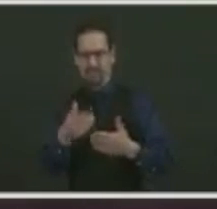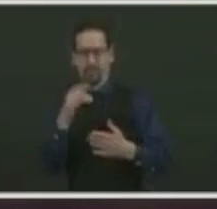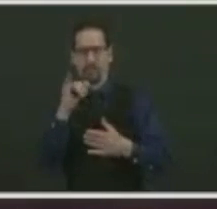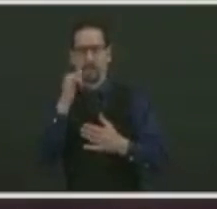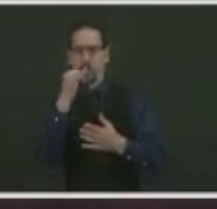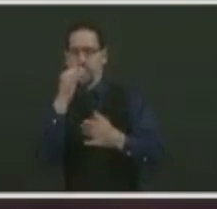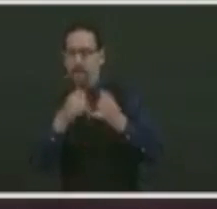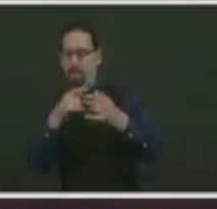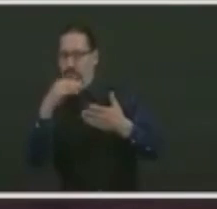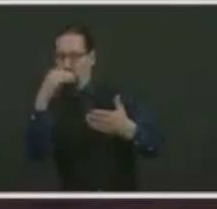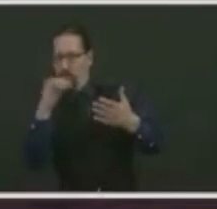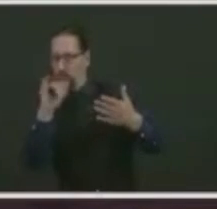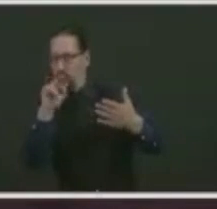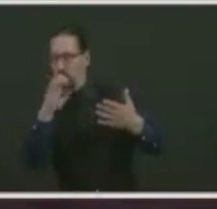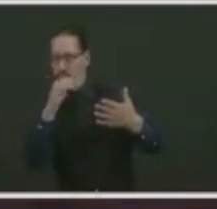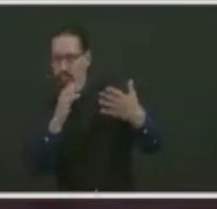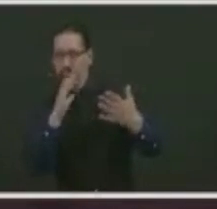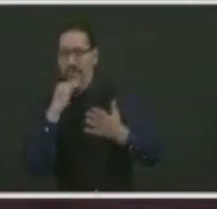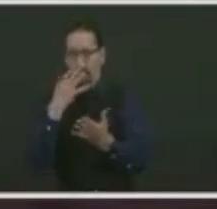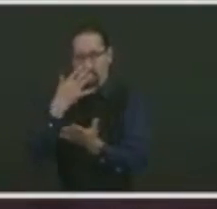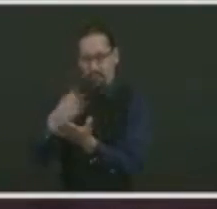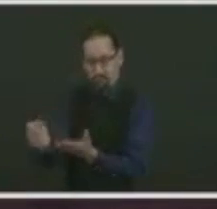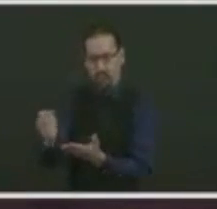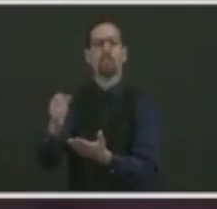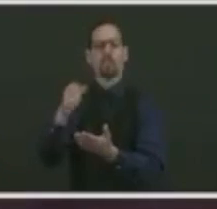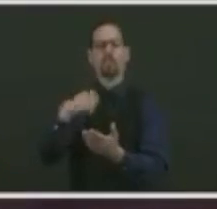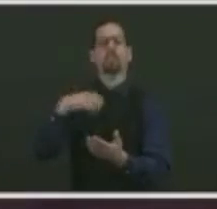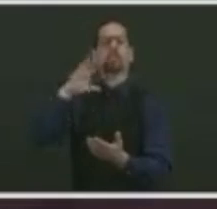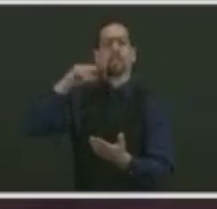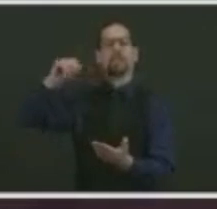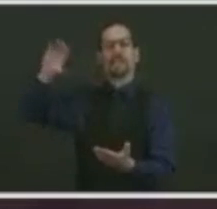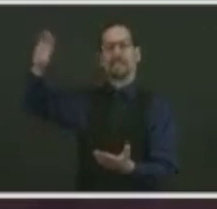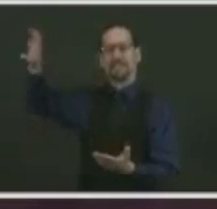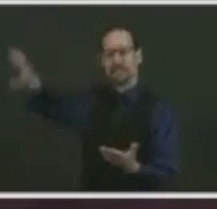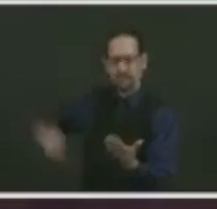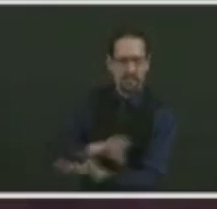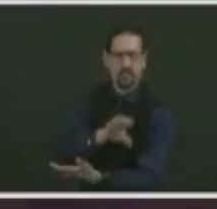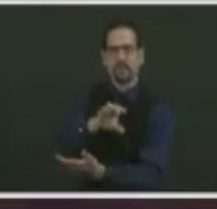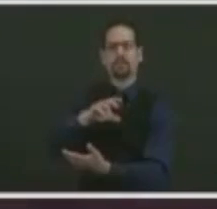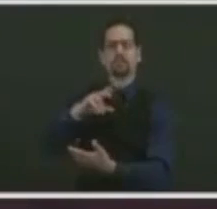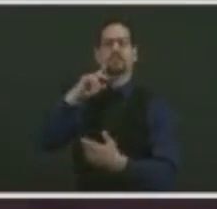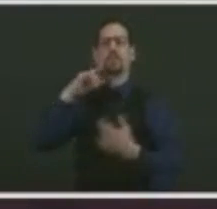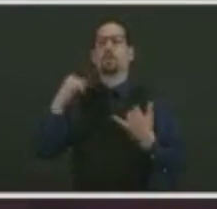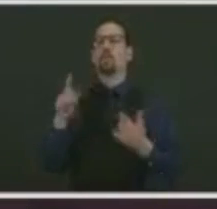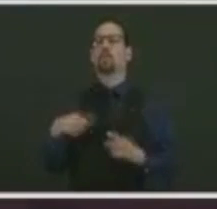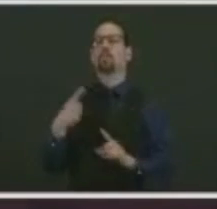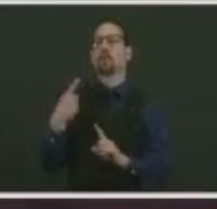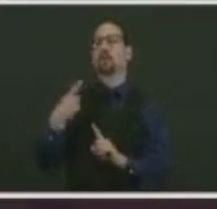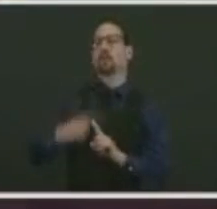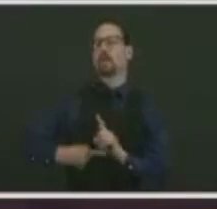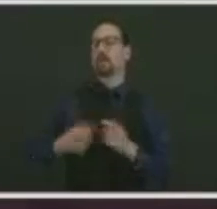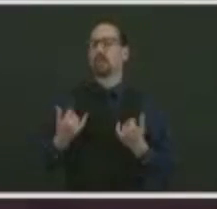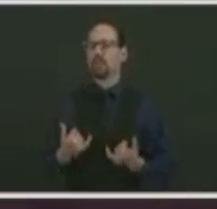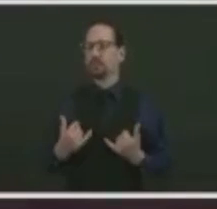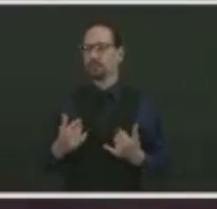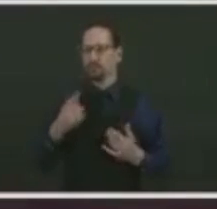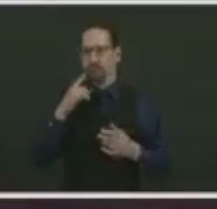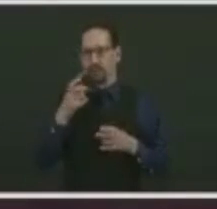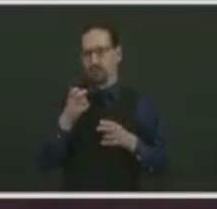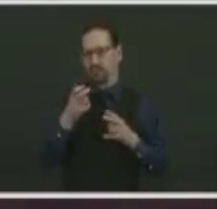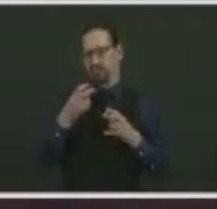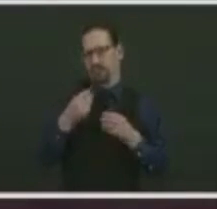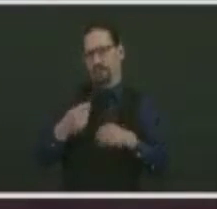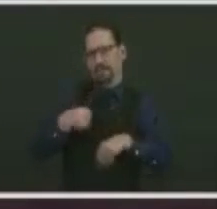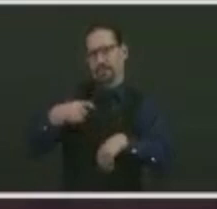you. It is an issue. I'm committed to it. This is a one-month solution, and we're going to come up with a longer-term